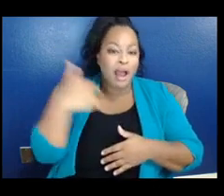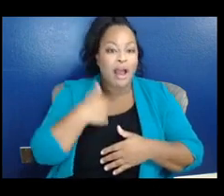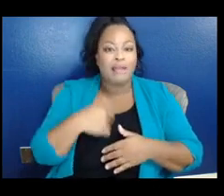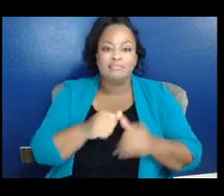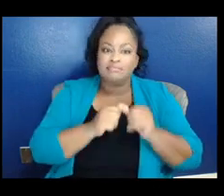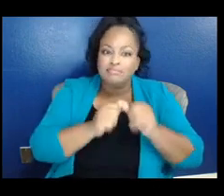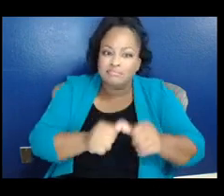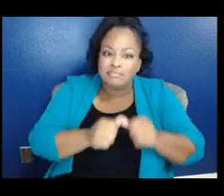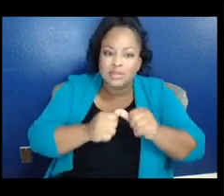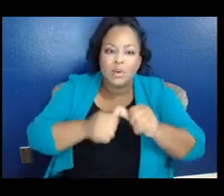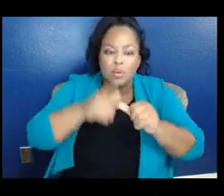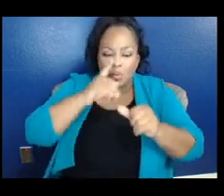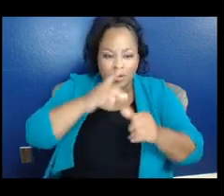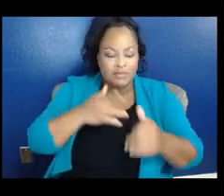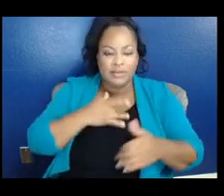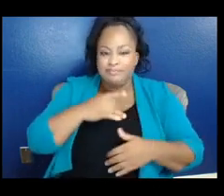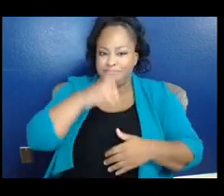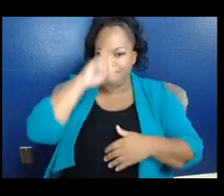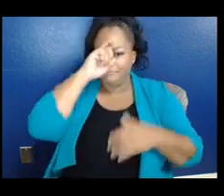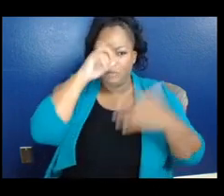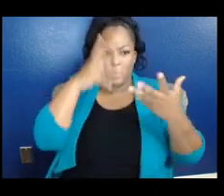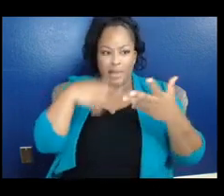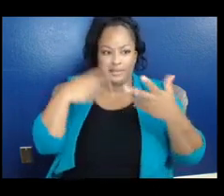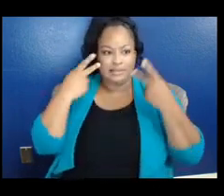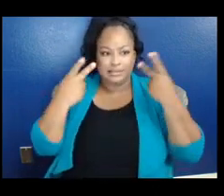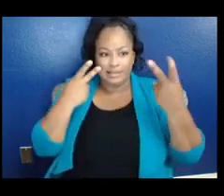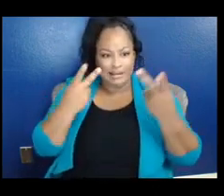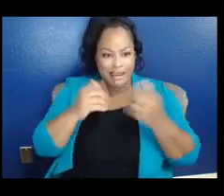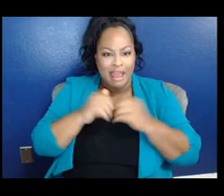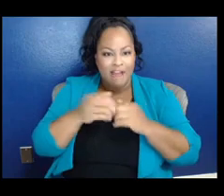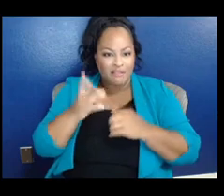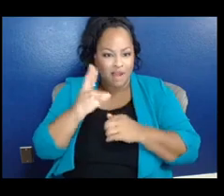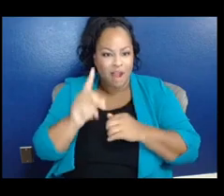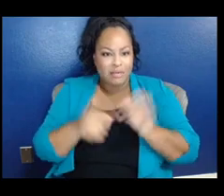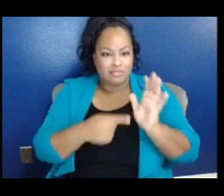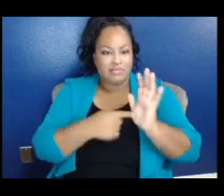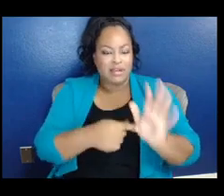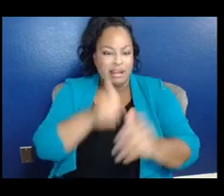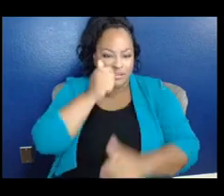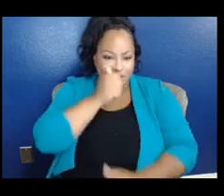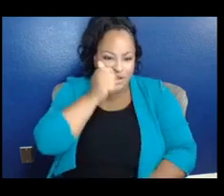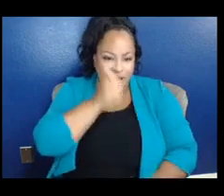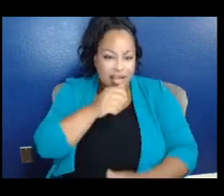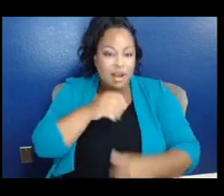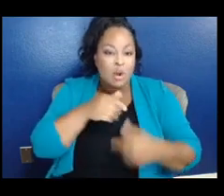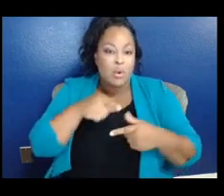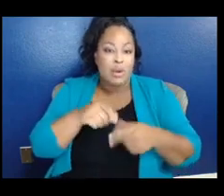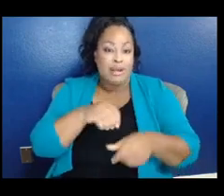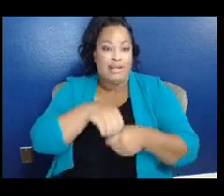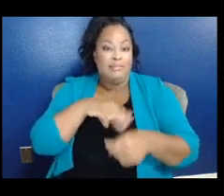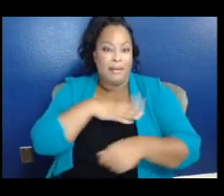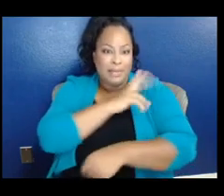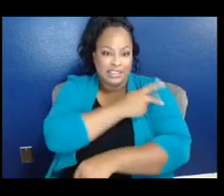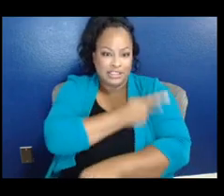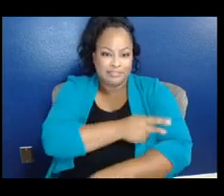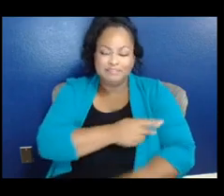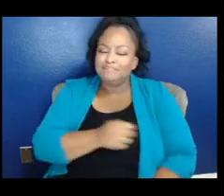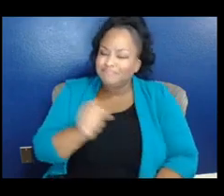why, you know, I continuously will be perplexed by what I see and how fibroids present to me on a daily basis in my